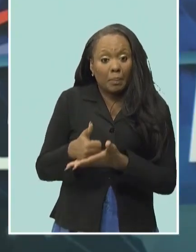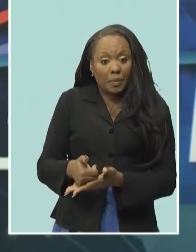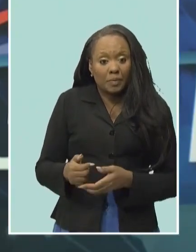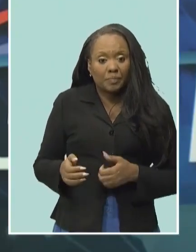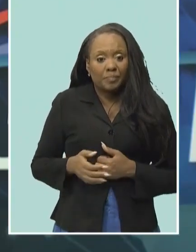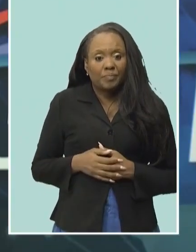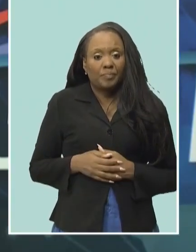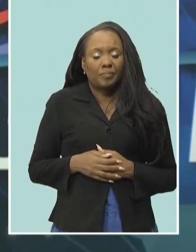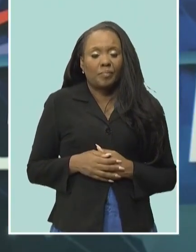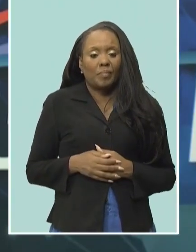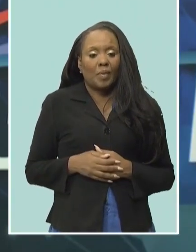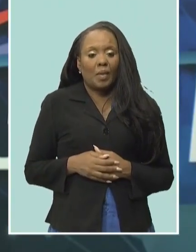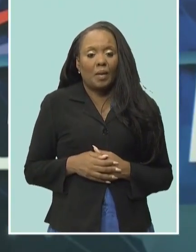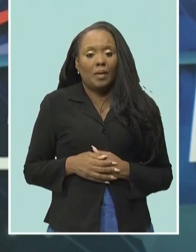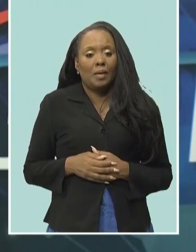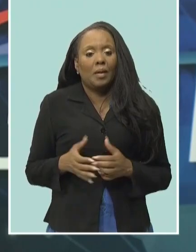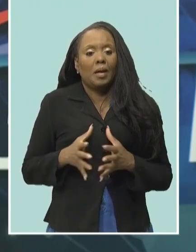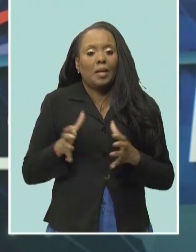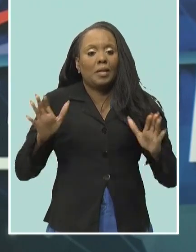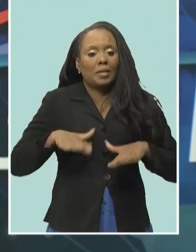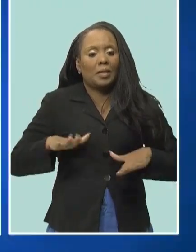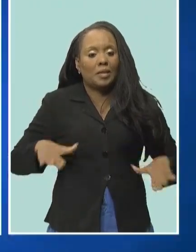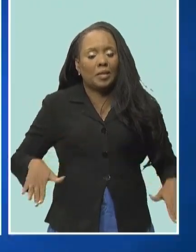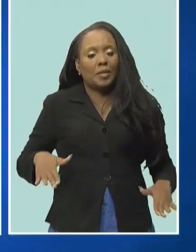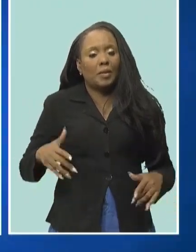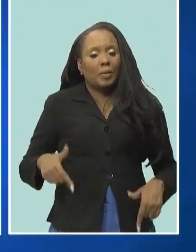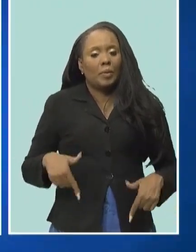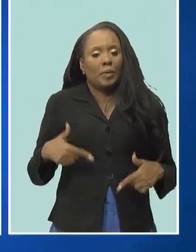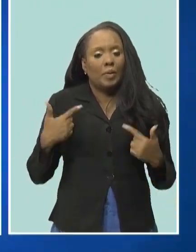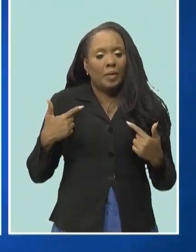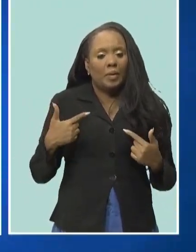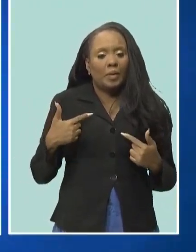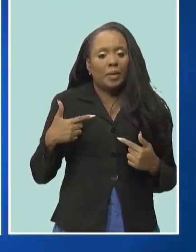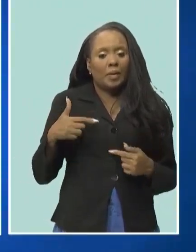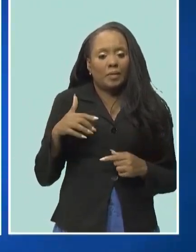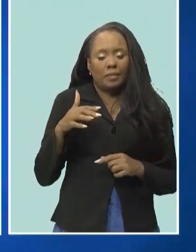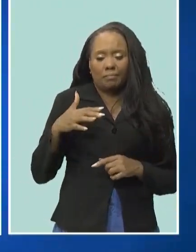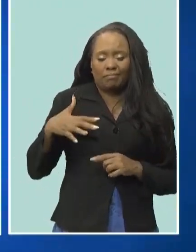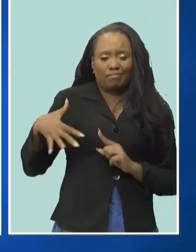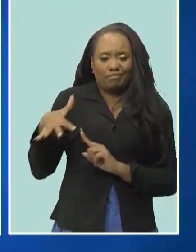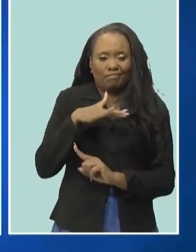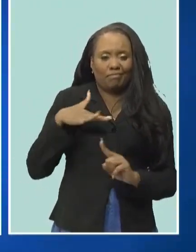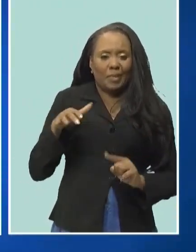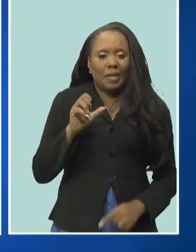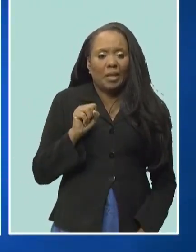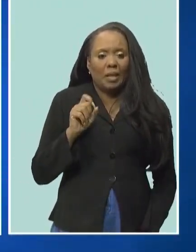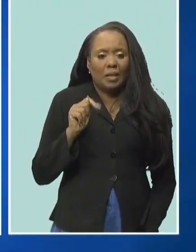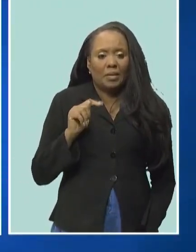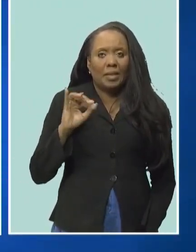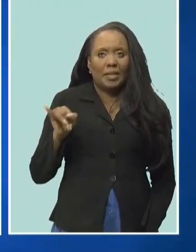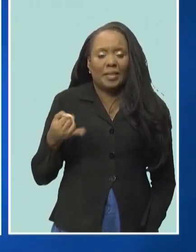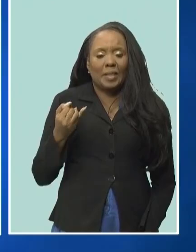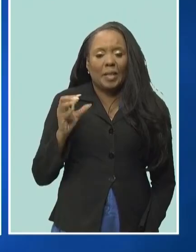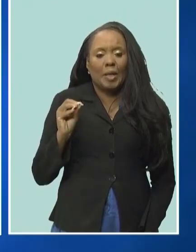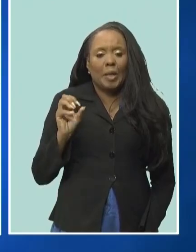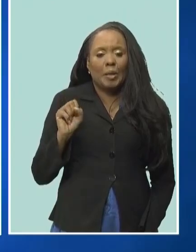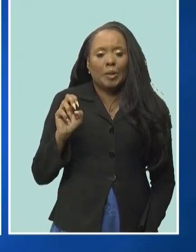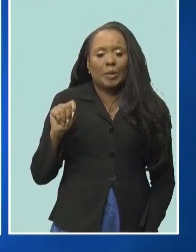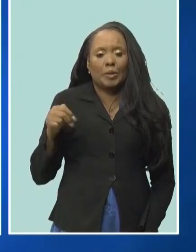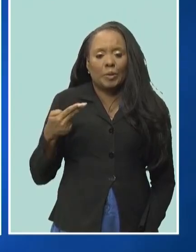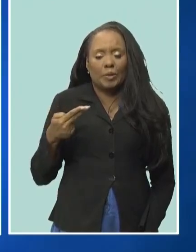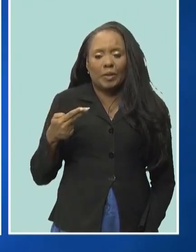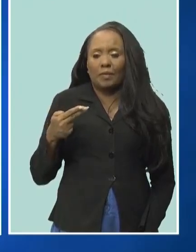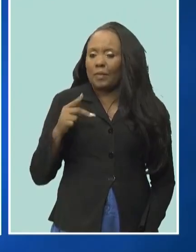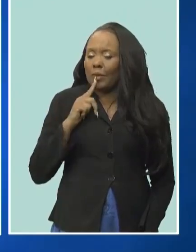came early for scores of children from Jackman's surrounding districts and the St. Joseph constituency. This as the Togetherness Social